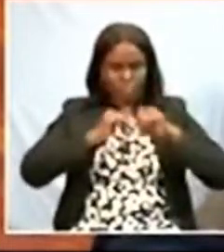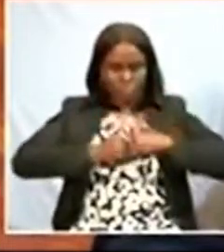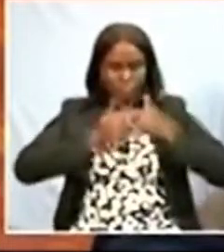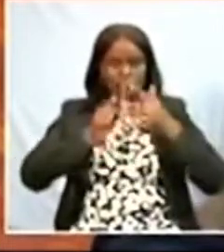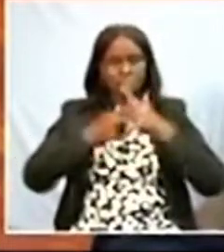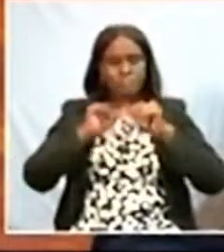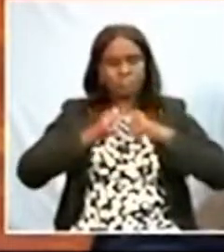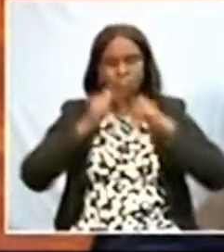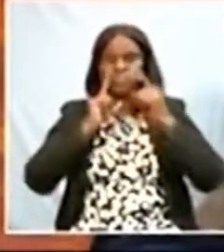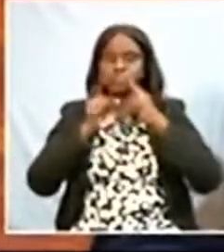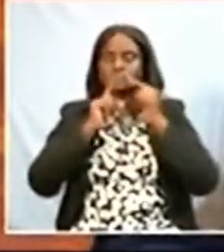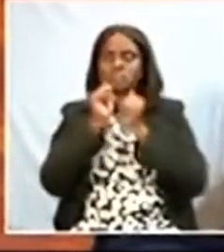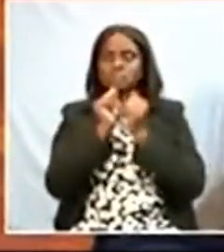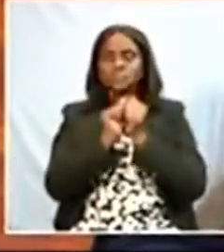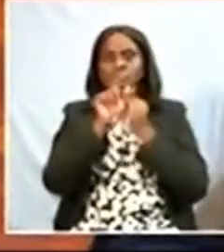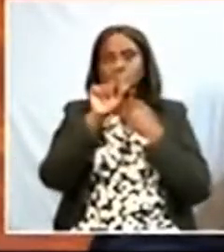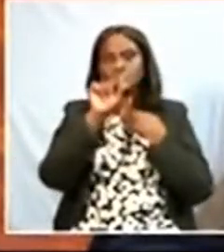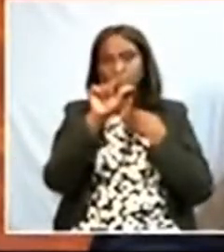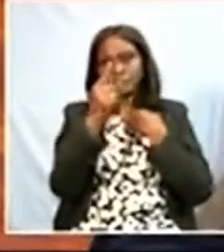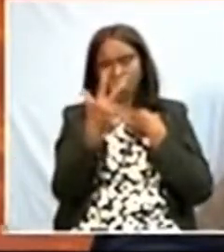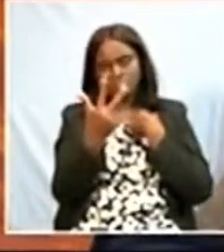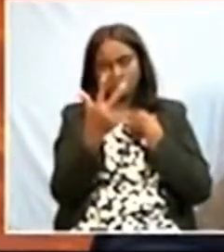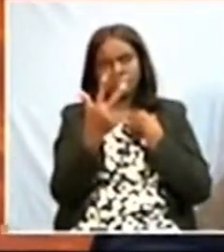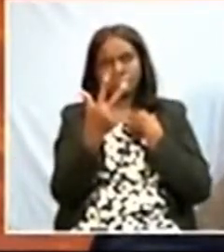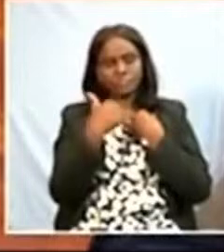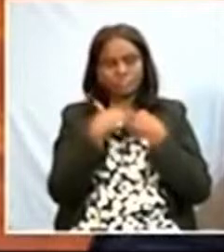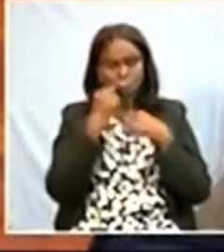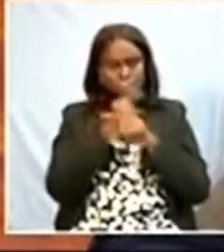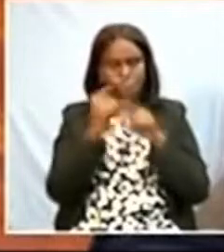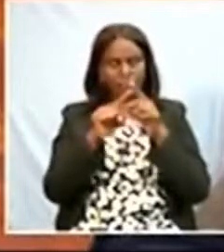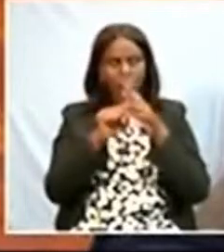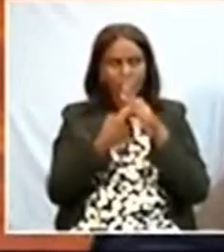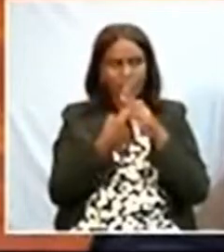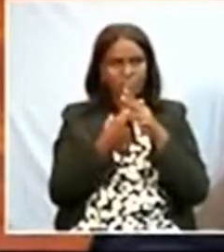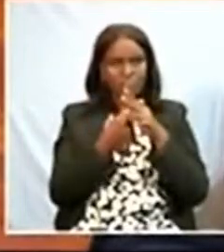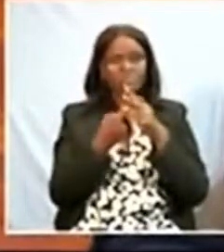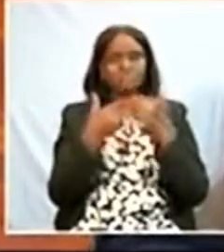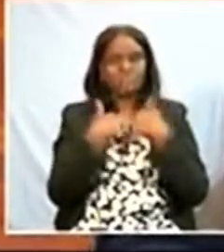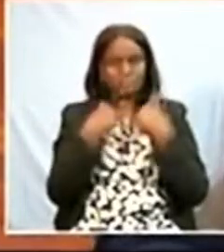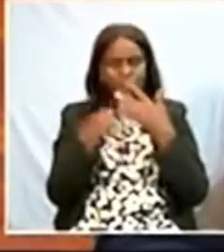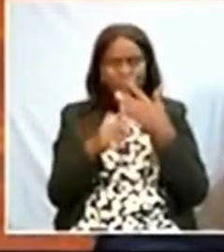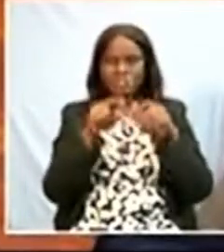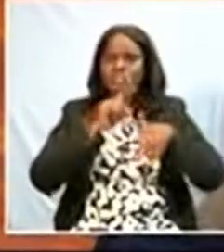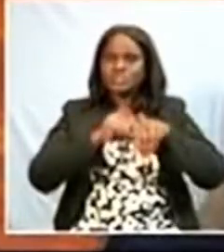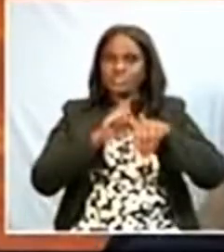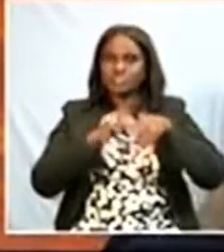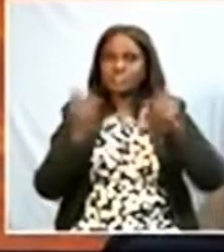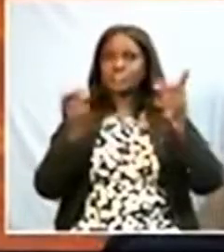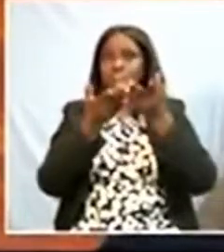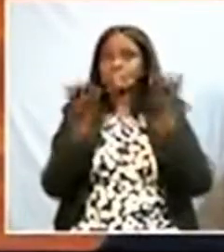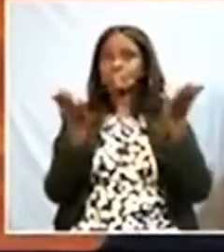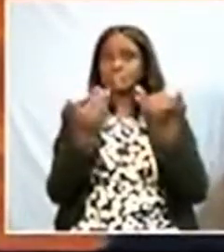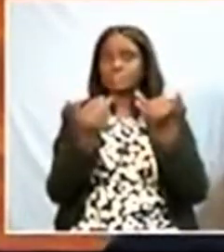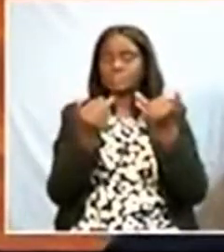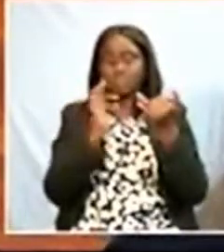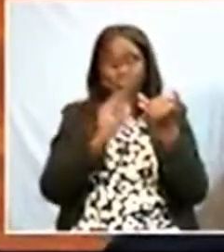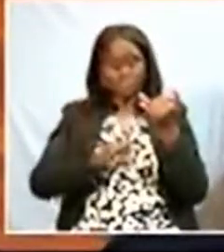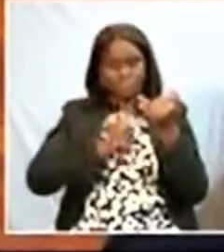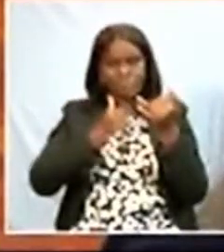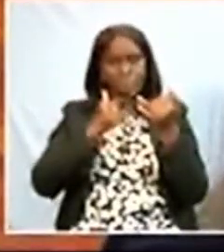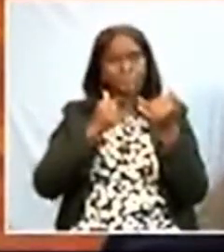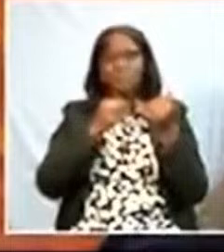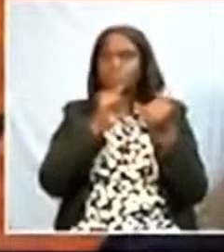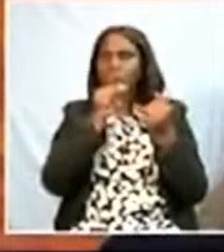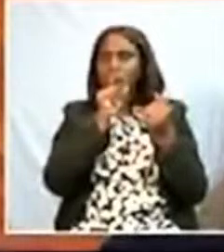and we are talking of 2023, I think we had just begun. There was a moment where we were almost